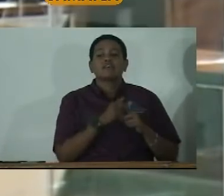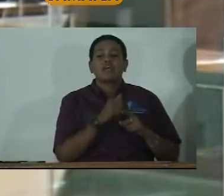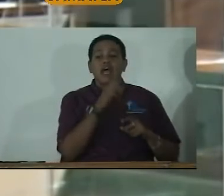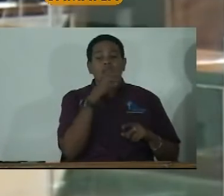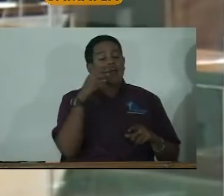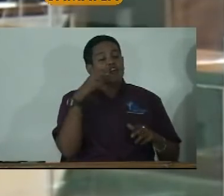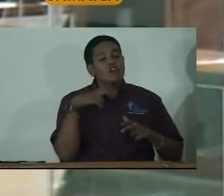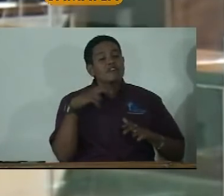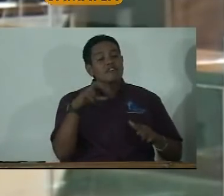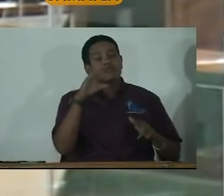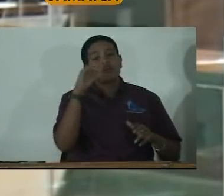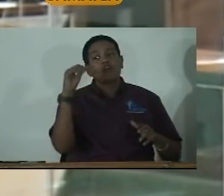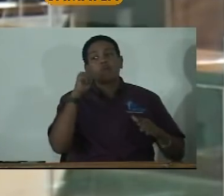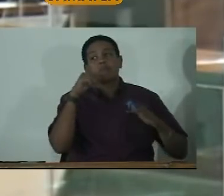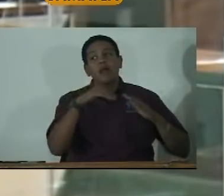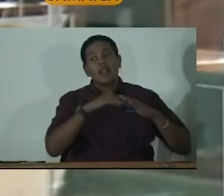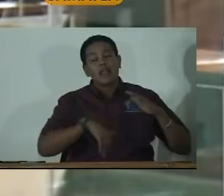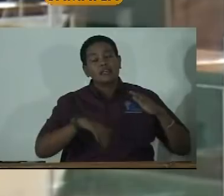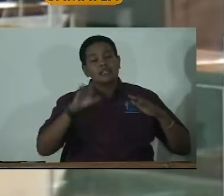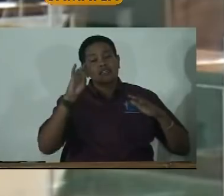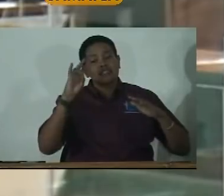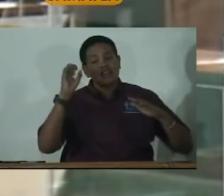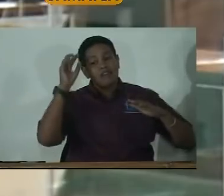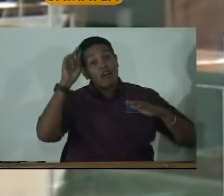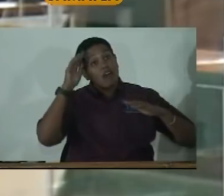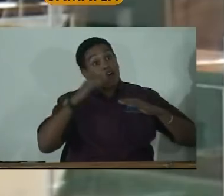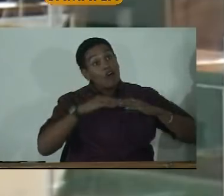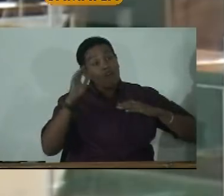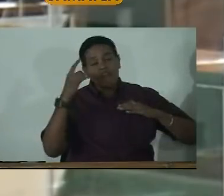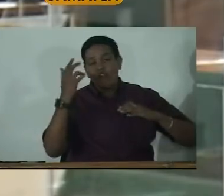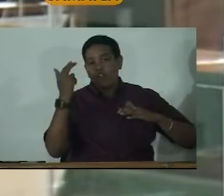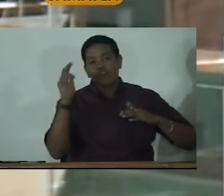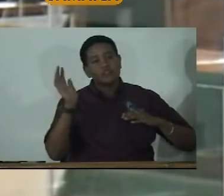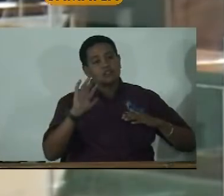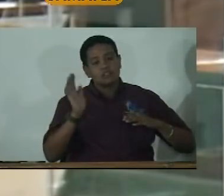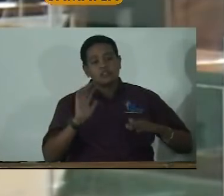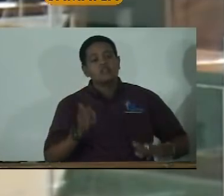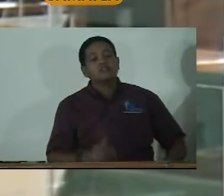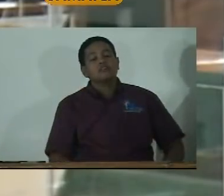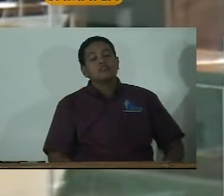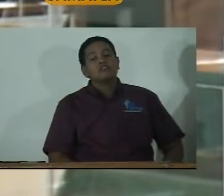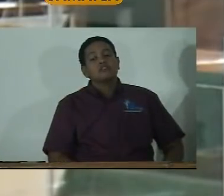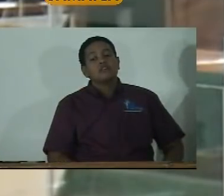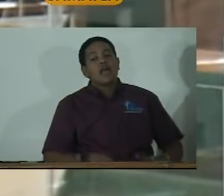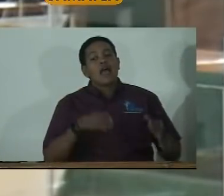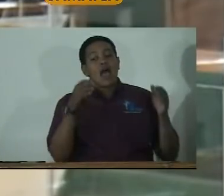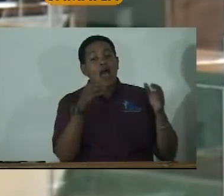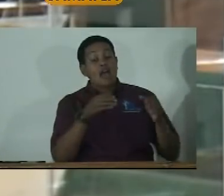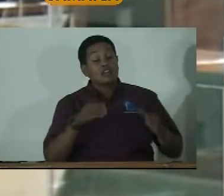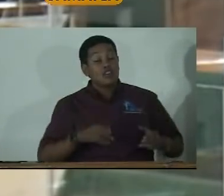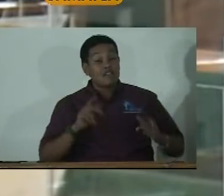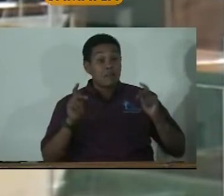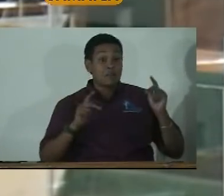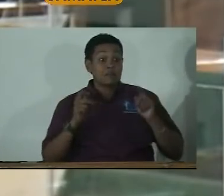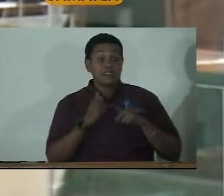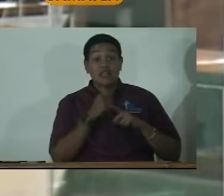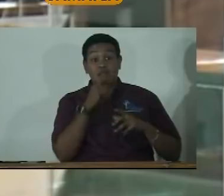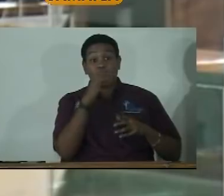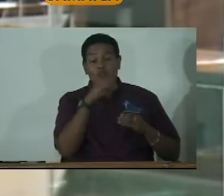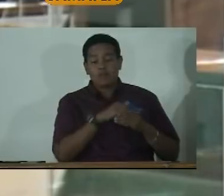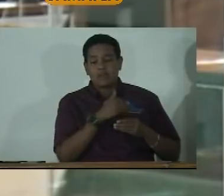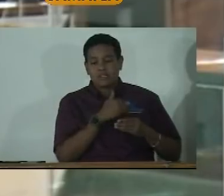be not less than 7, no more than 13, that the categories of persons who may comprise the members